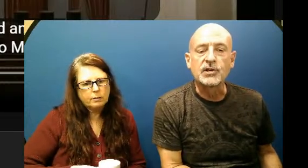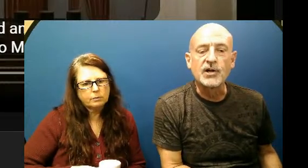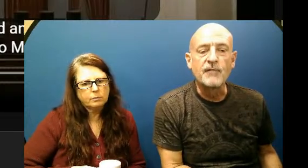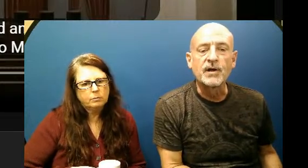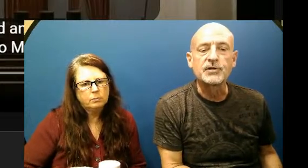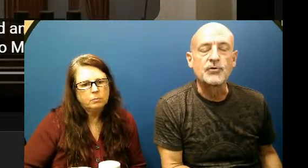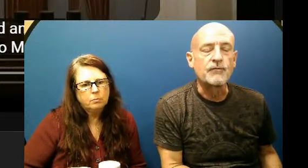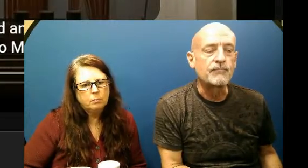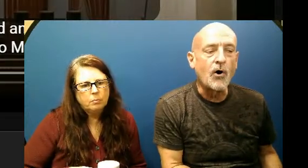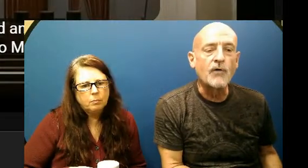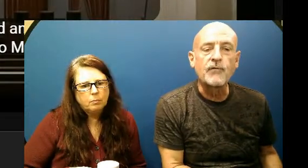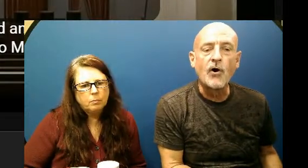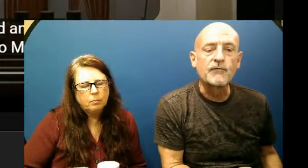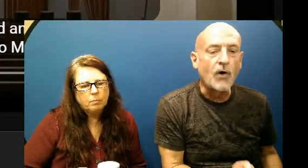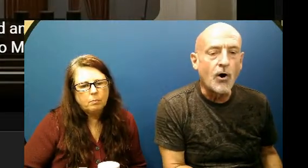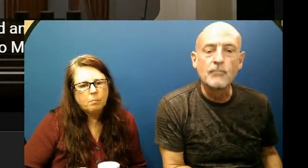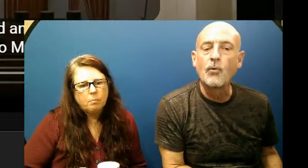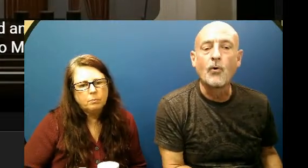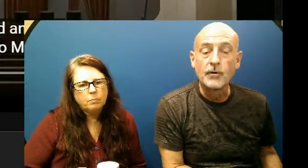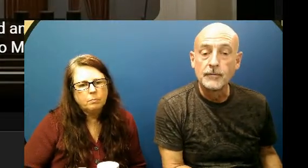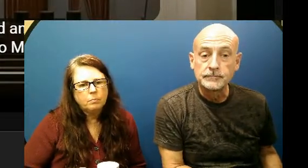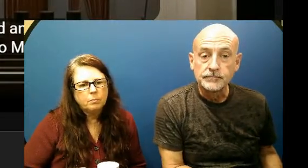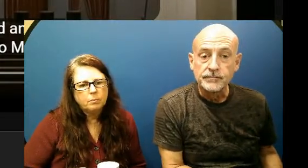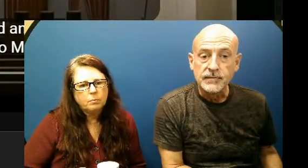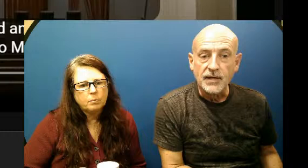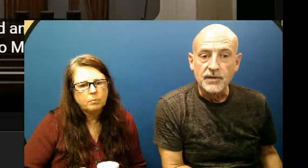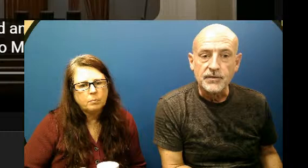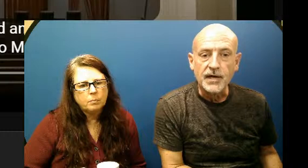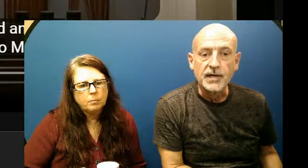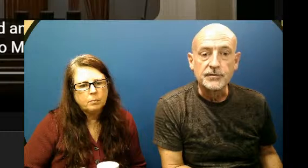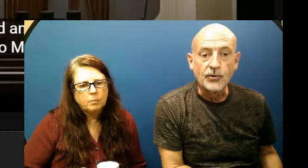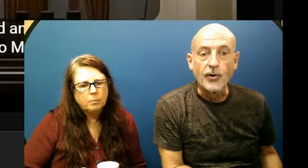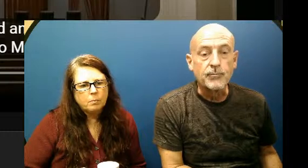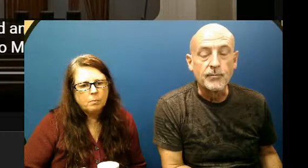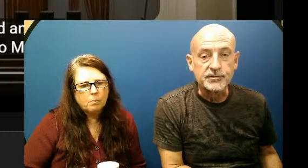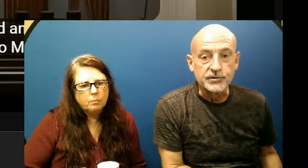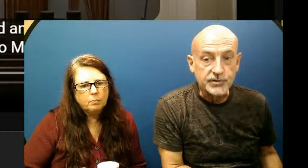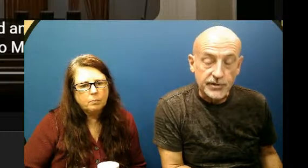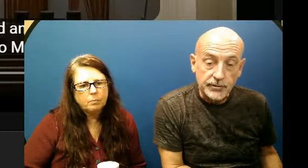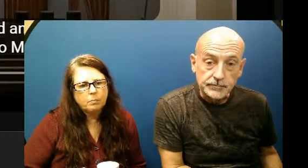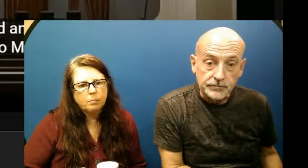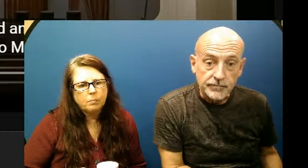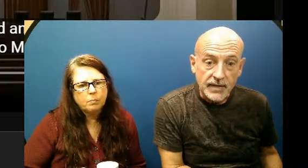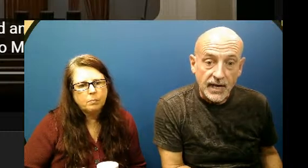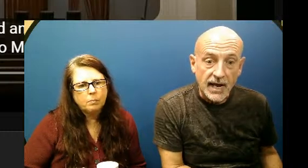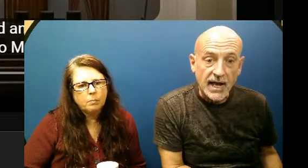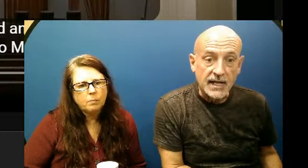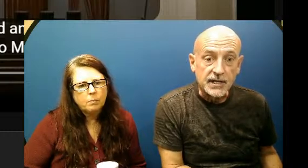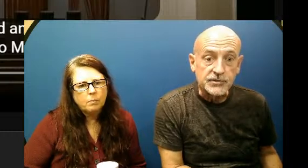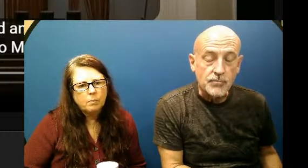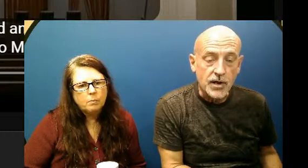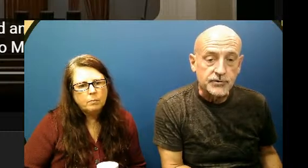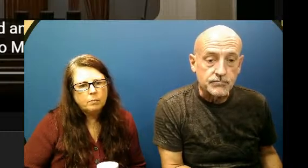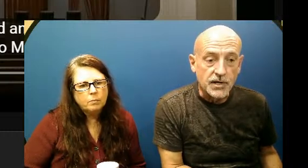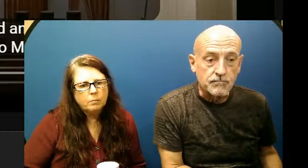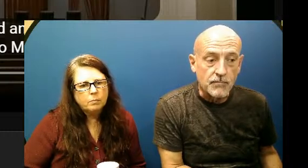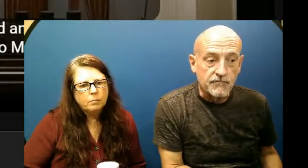that the government can do far, far, far more than the court permits it to do. And